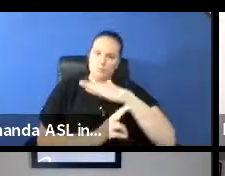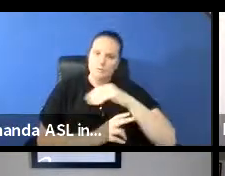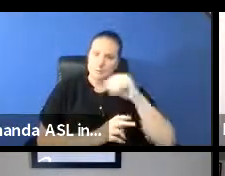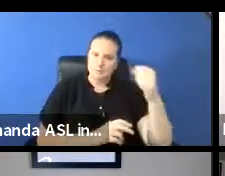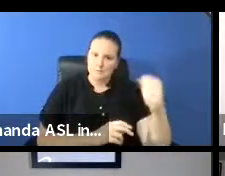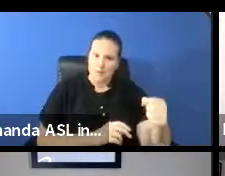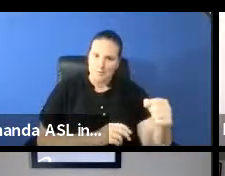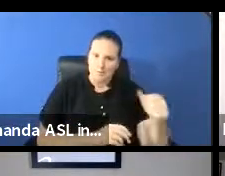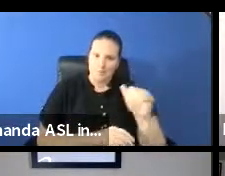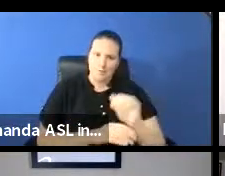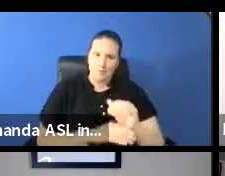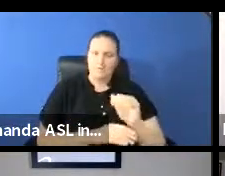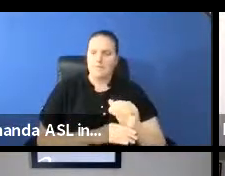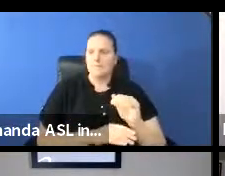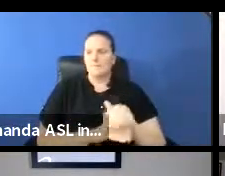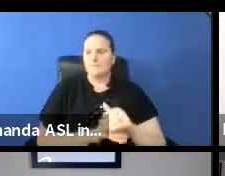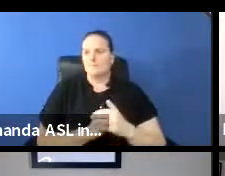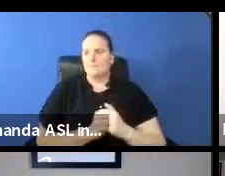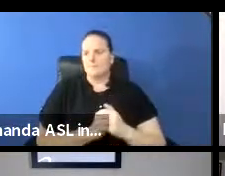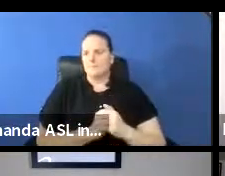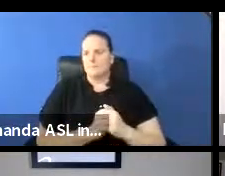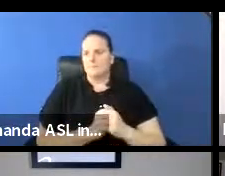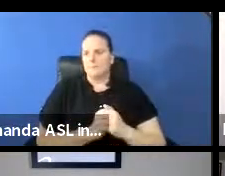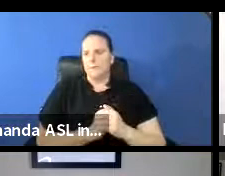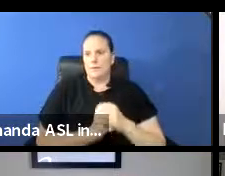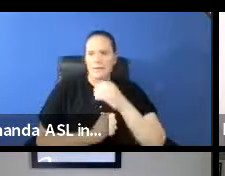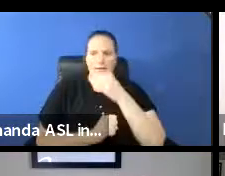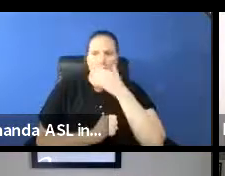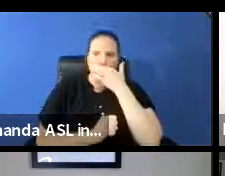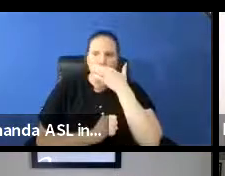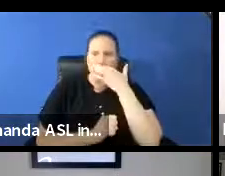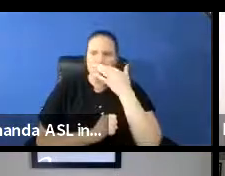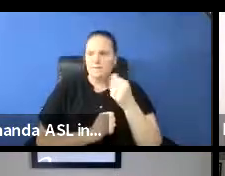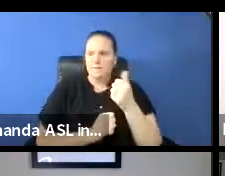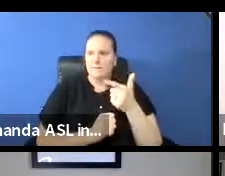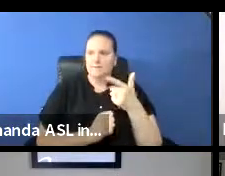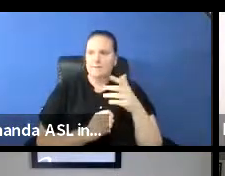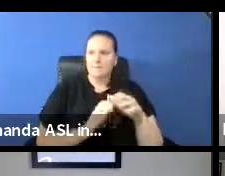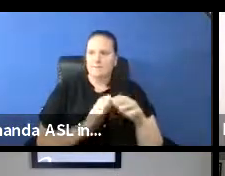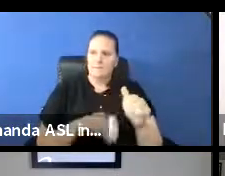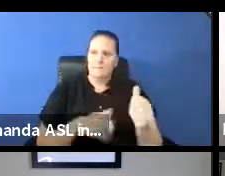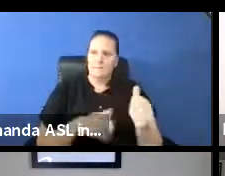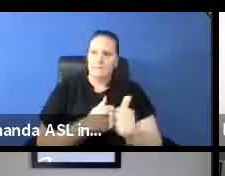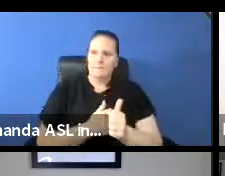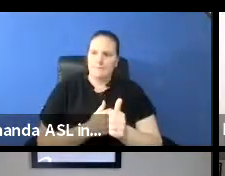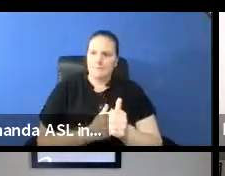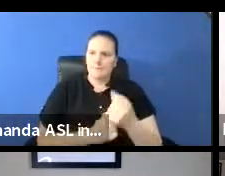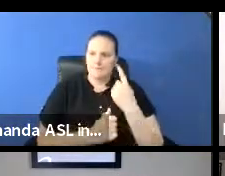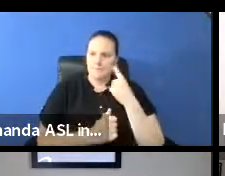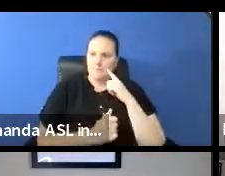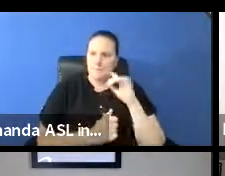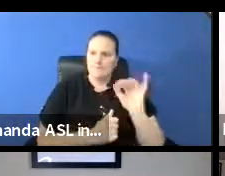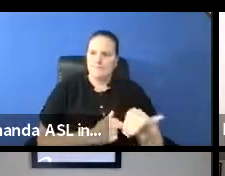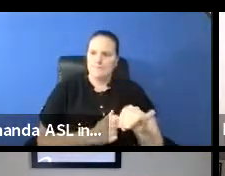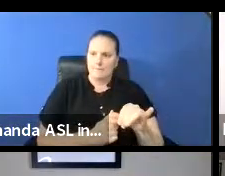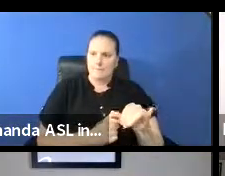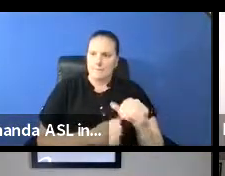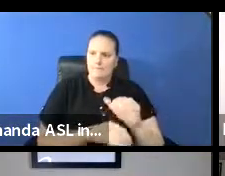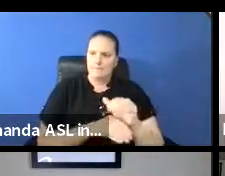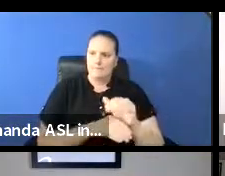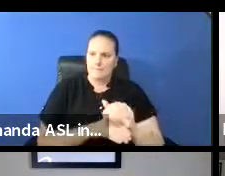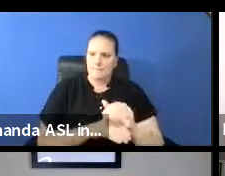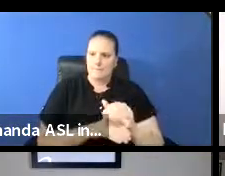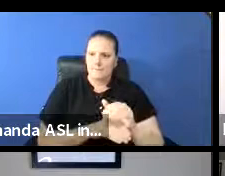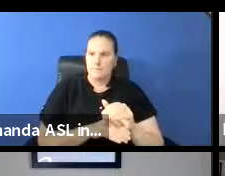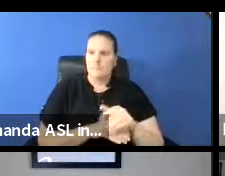evening, and it can back up going north north going in the evening, south in